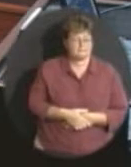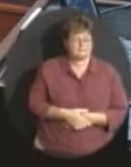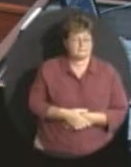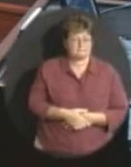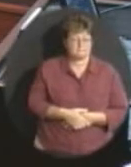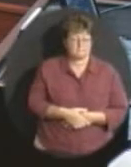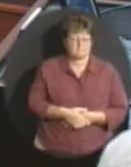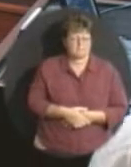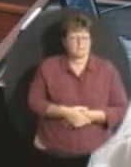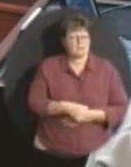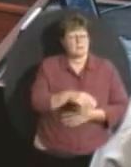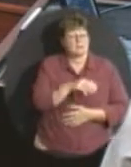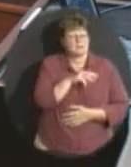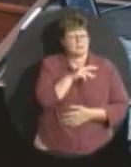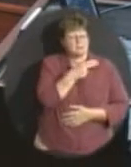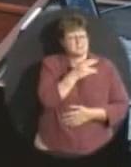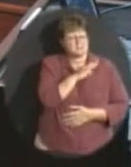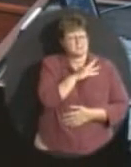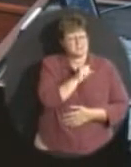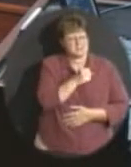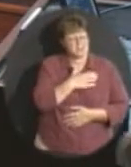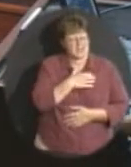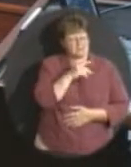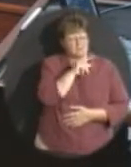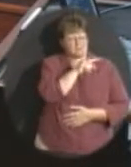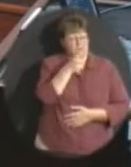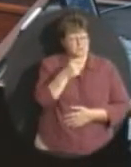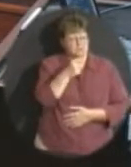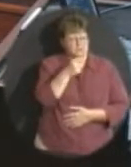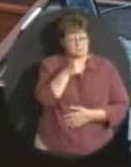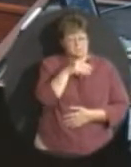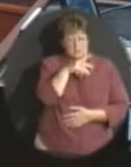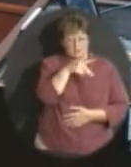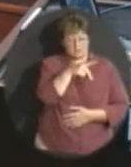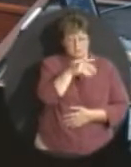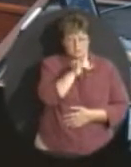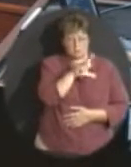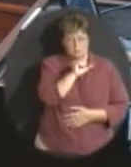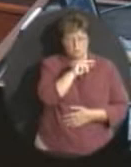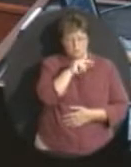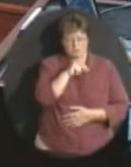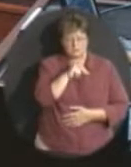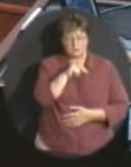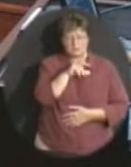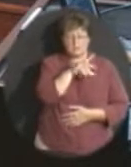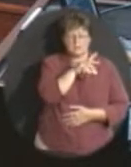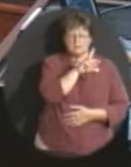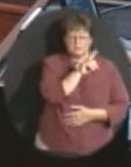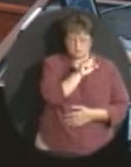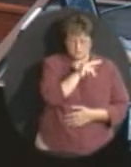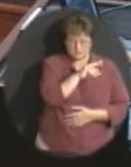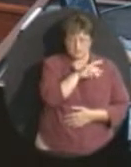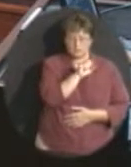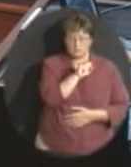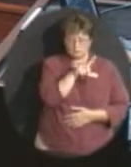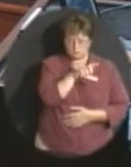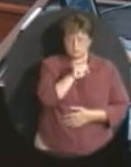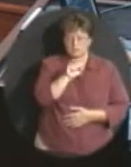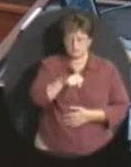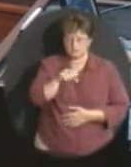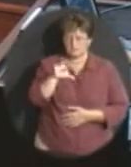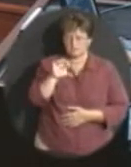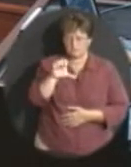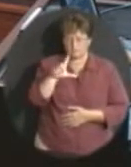Ms. Hibbs, we have a motion by Mr. Poland and a second by Dr. Daniels. Would you call the roll, please? Dr. Daniels? Yes. Mrs. Felcher? Yes. Mrs.